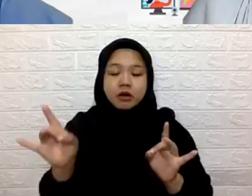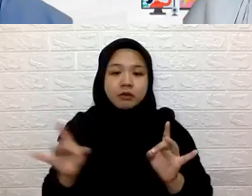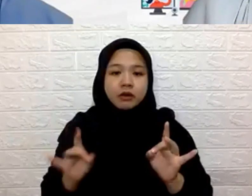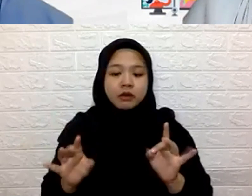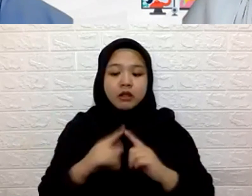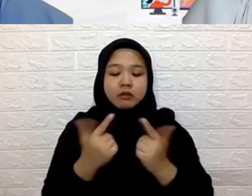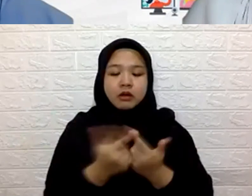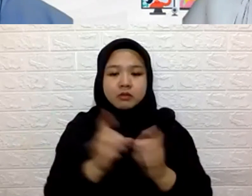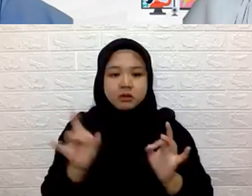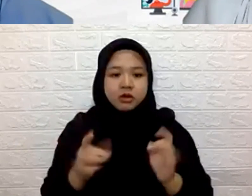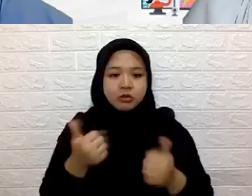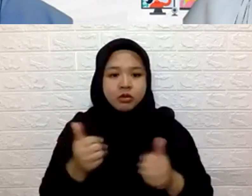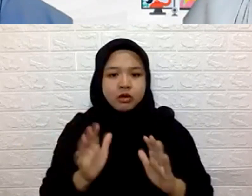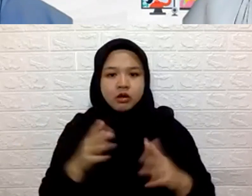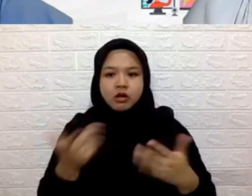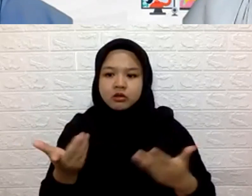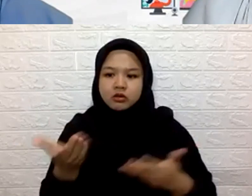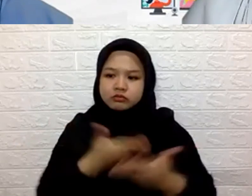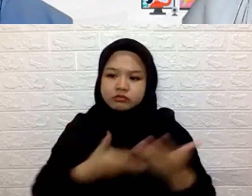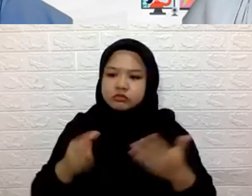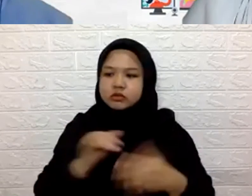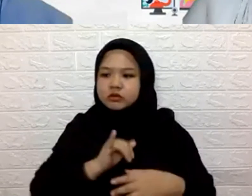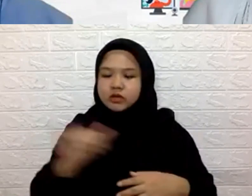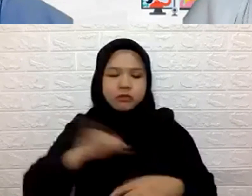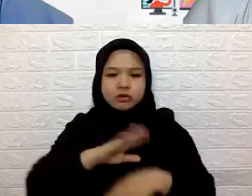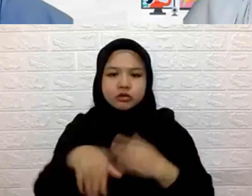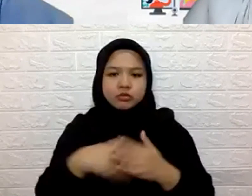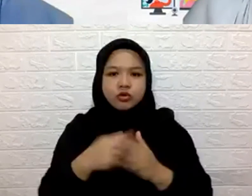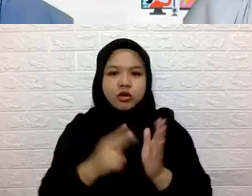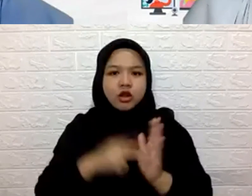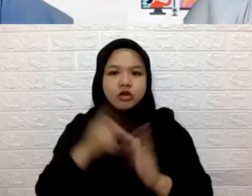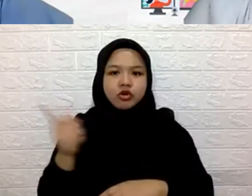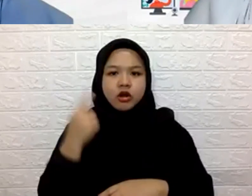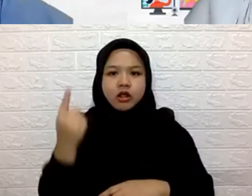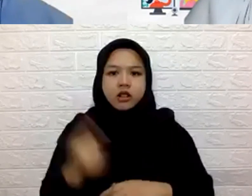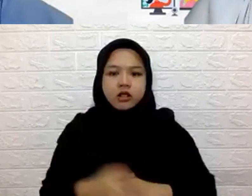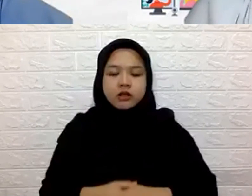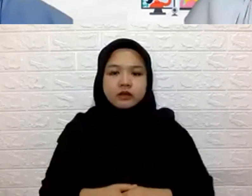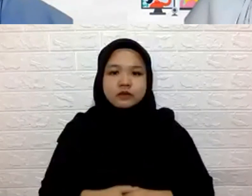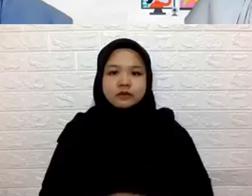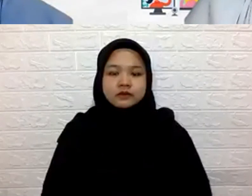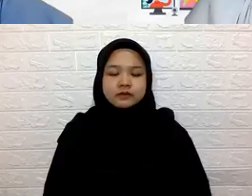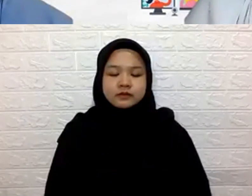lembaga ataukah sama berlaku di level nasional? Silakan, Prof.